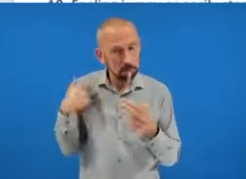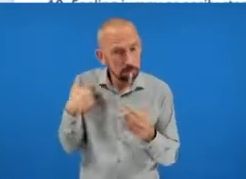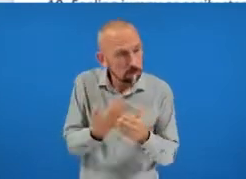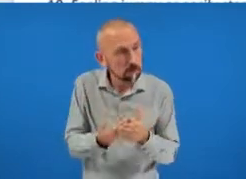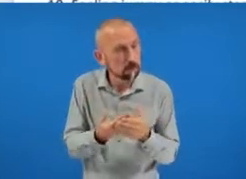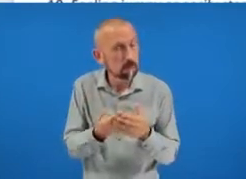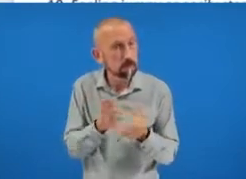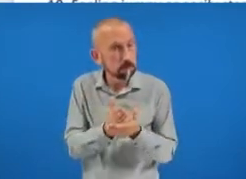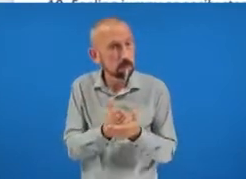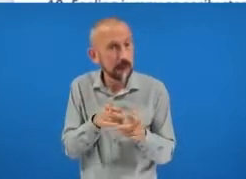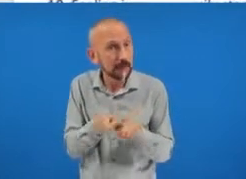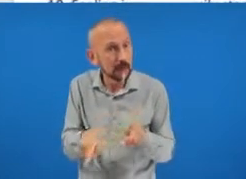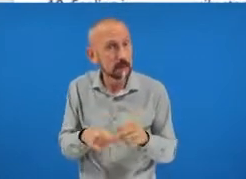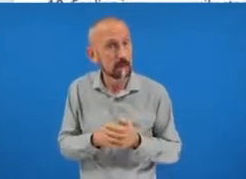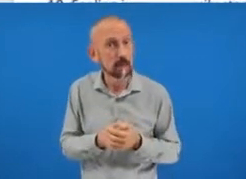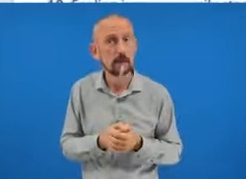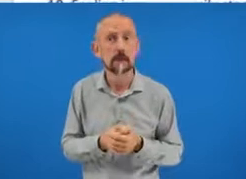that a bit more of a lower mood there?